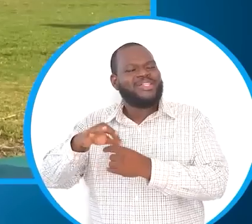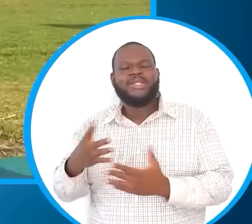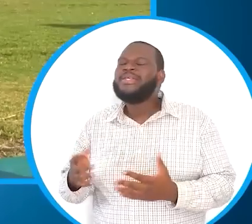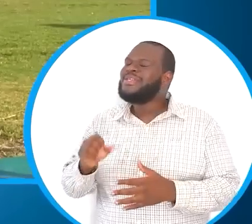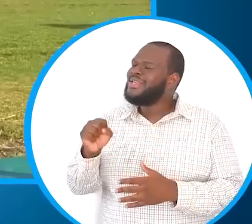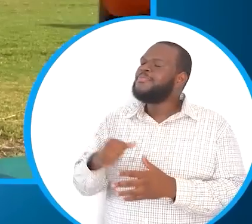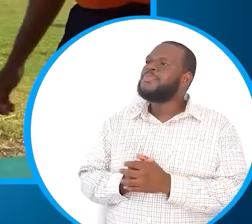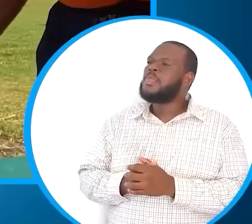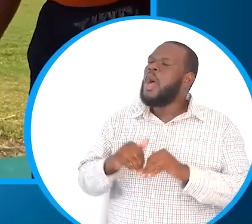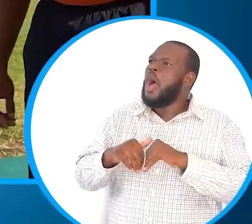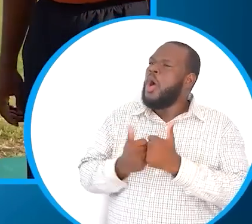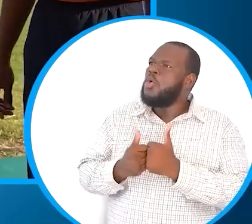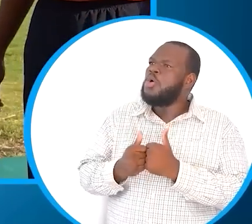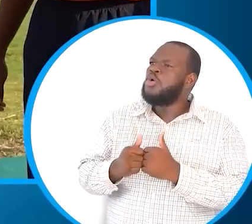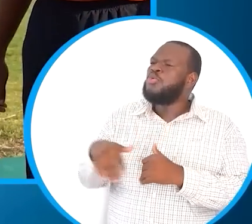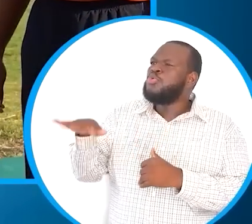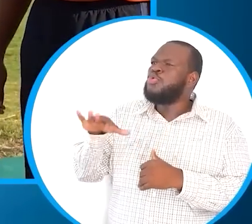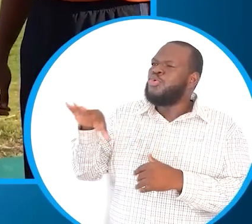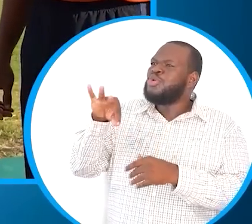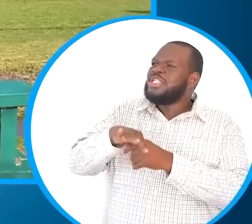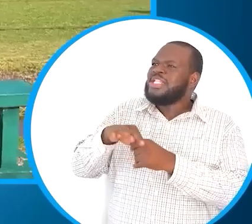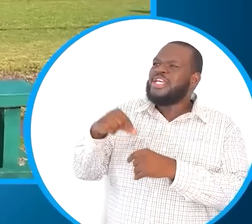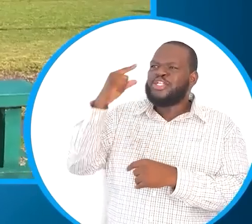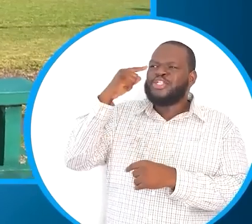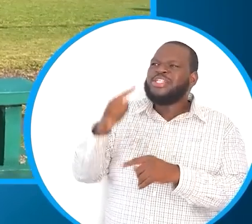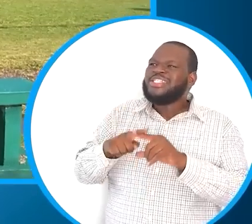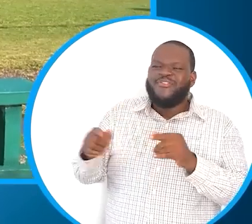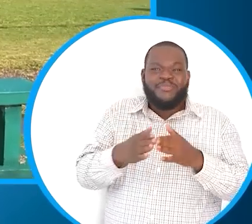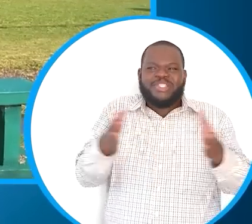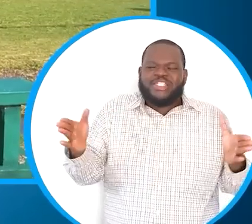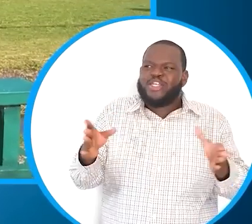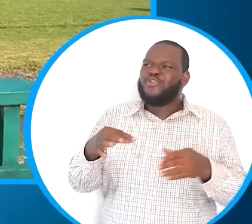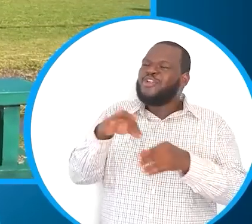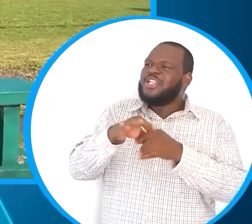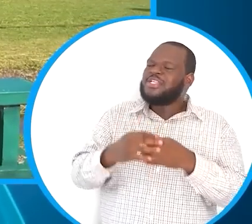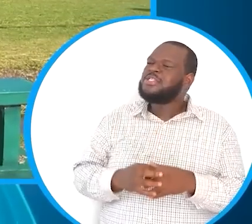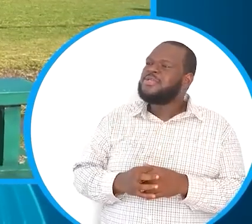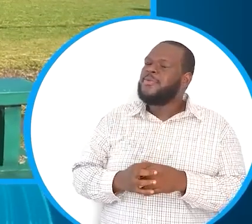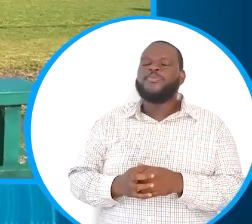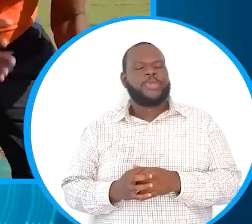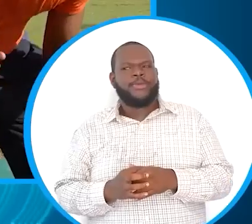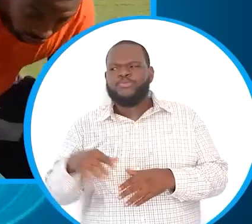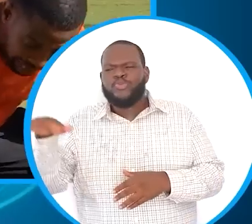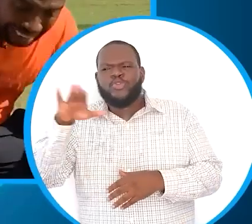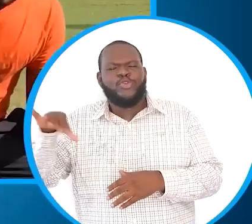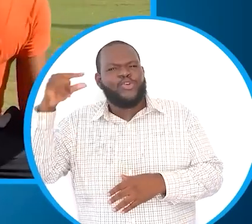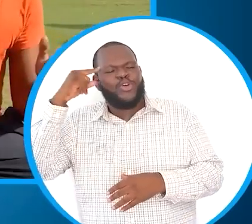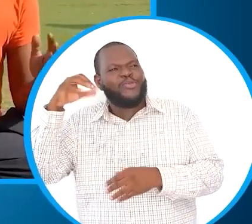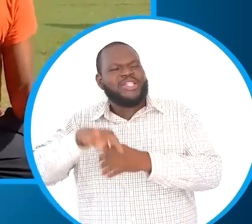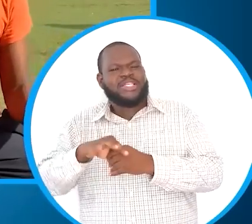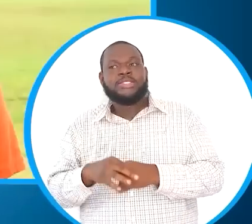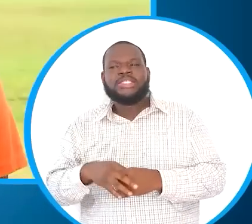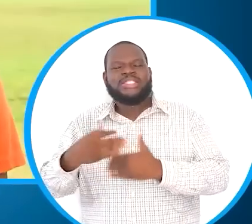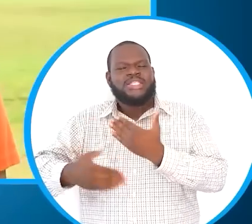Yeah, boss. How come the local government elections different from the general elections? Okay, the local government